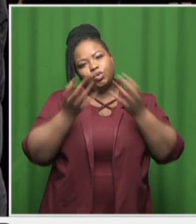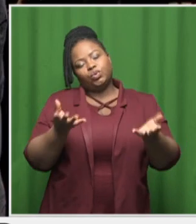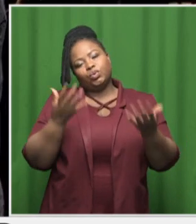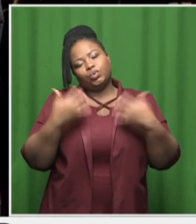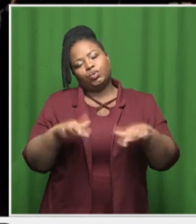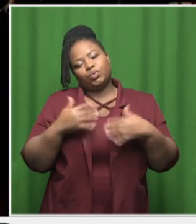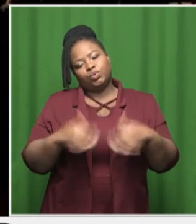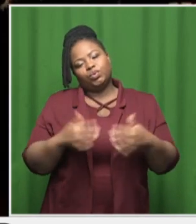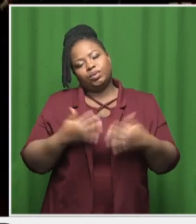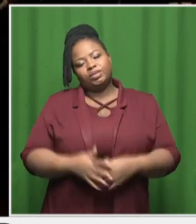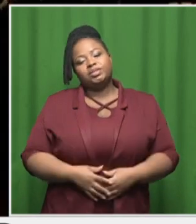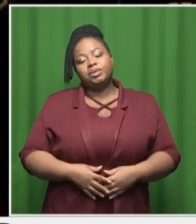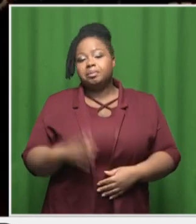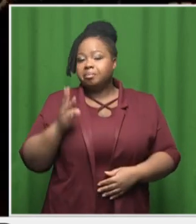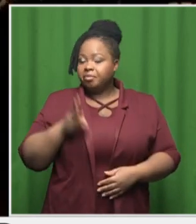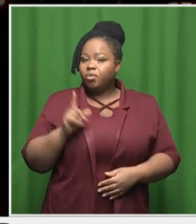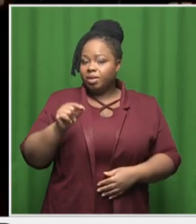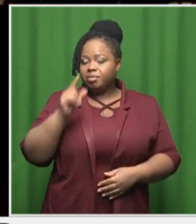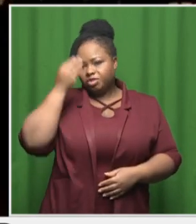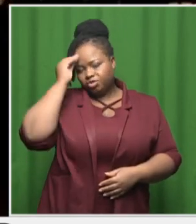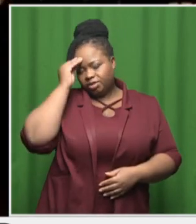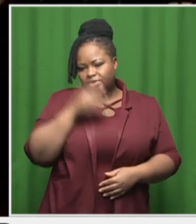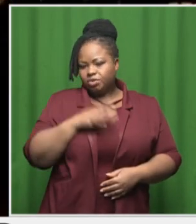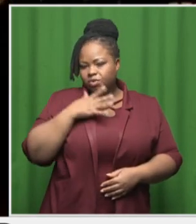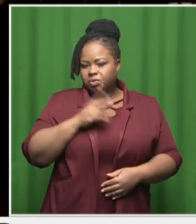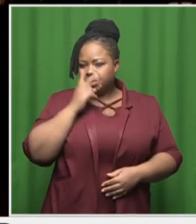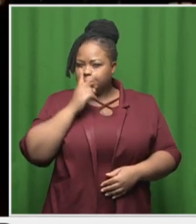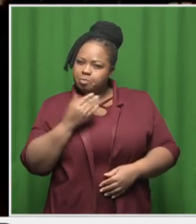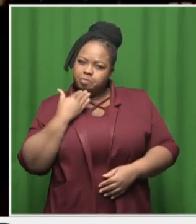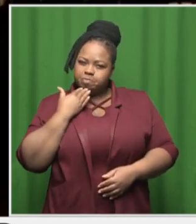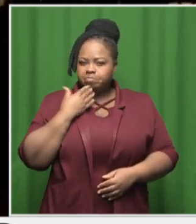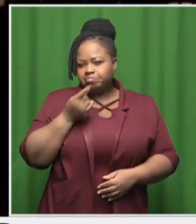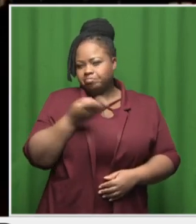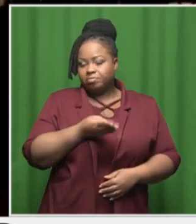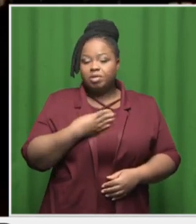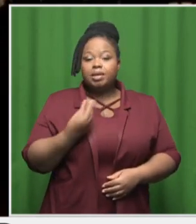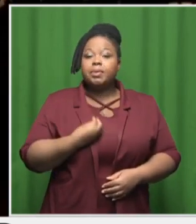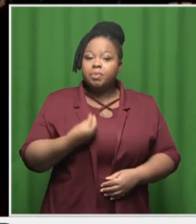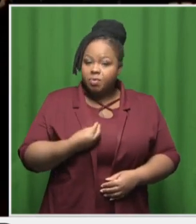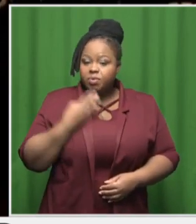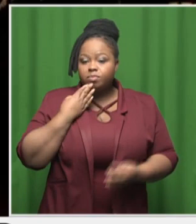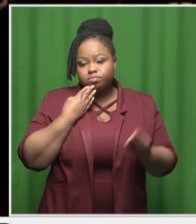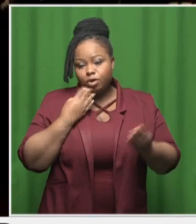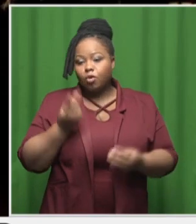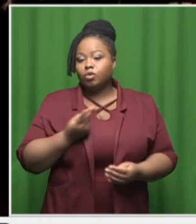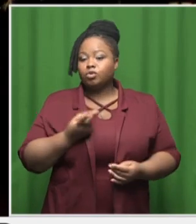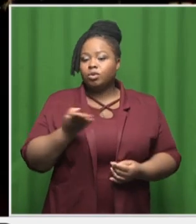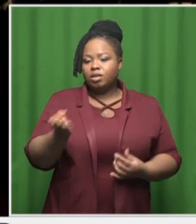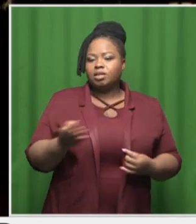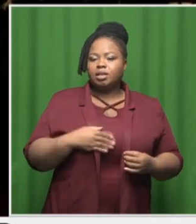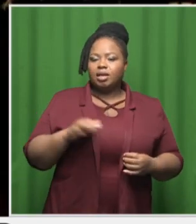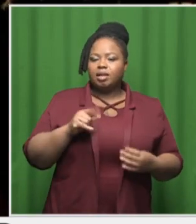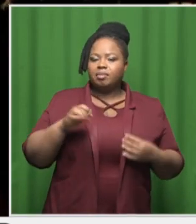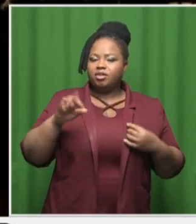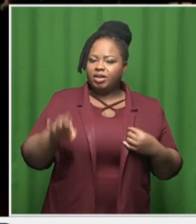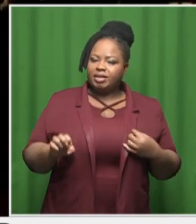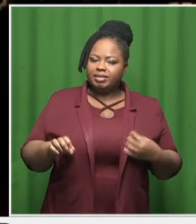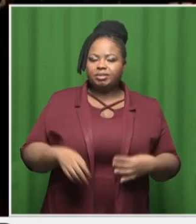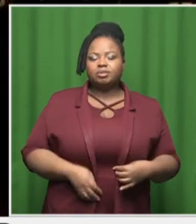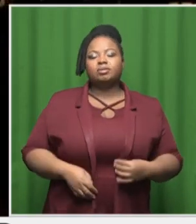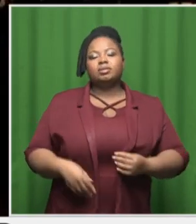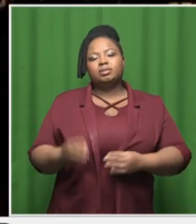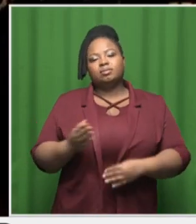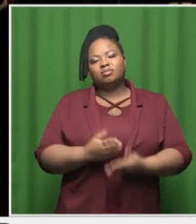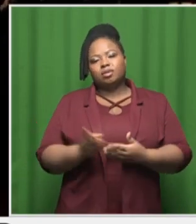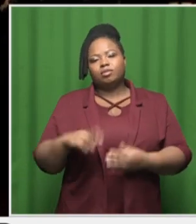magnificent. So it's going to be very interesting to see who gets the nod. And of course, we've got some youngsters as well. You know, Almaray, for example, some of